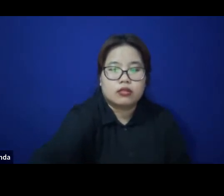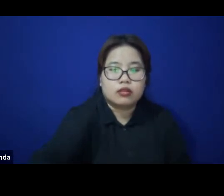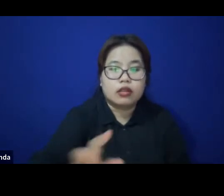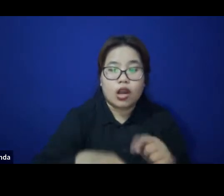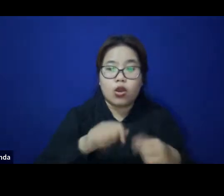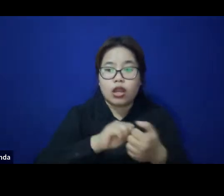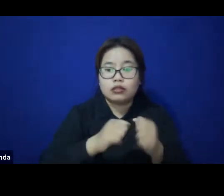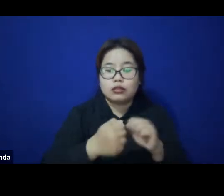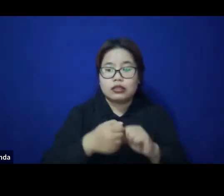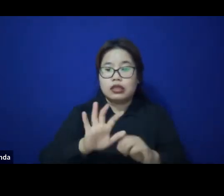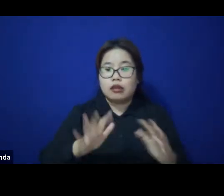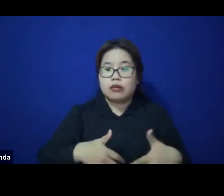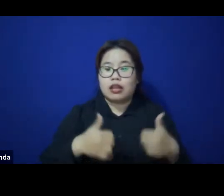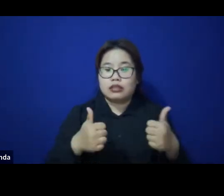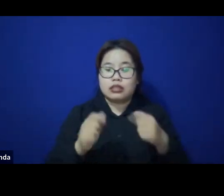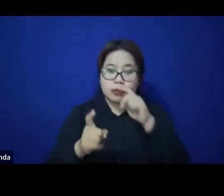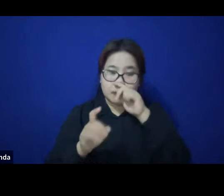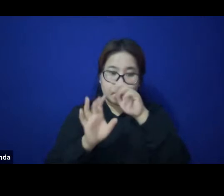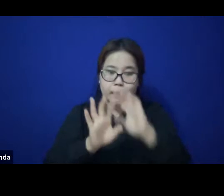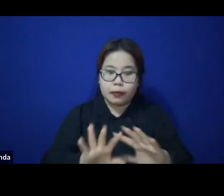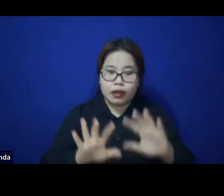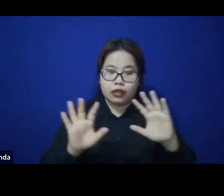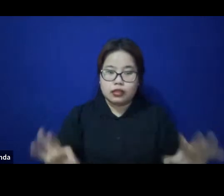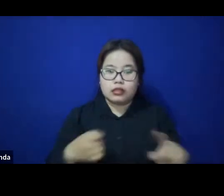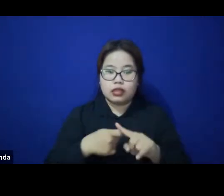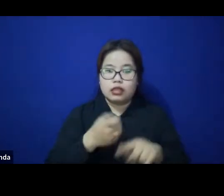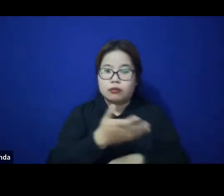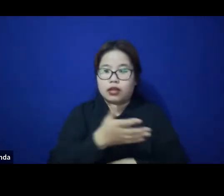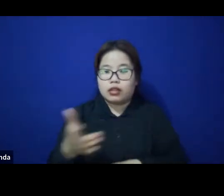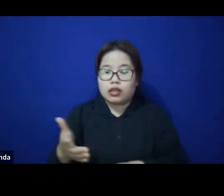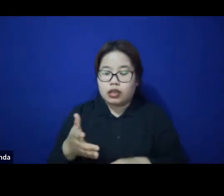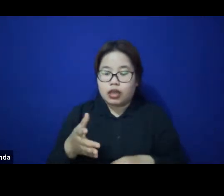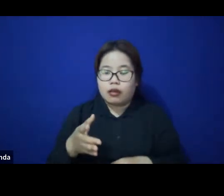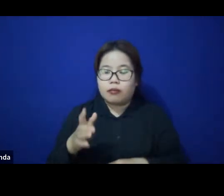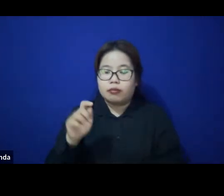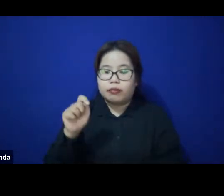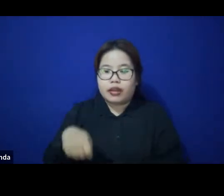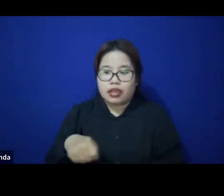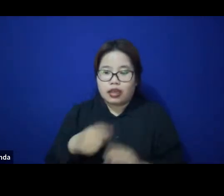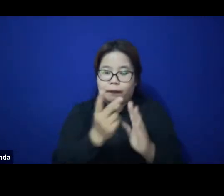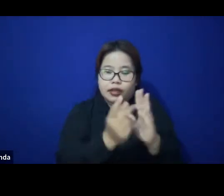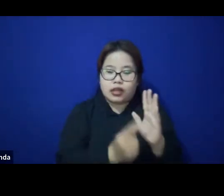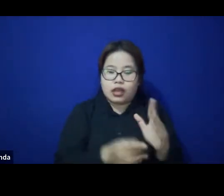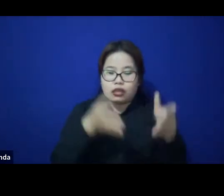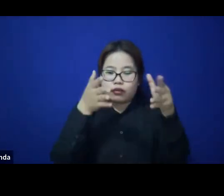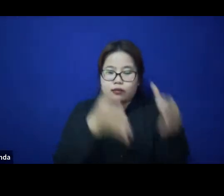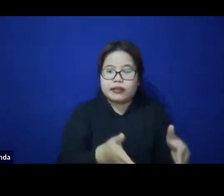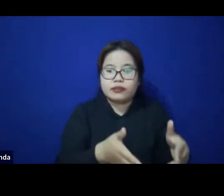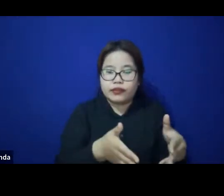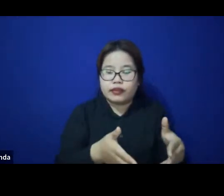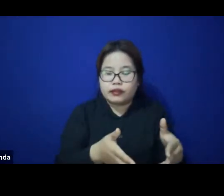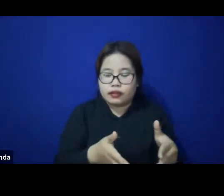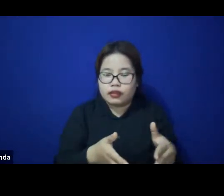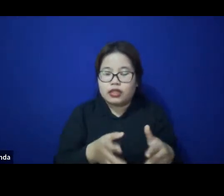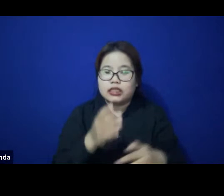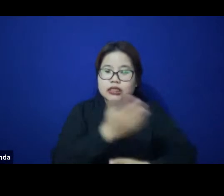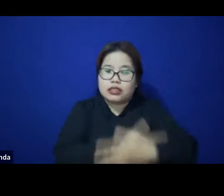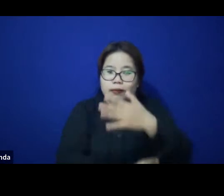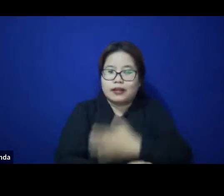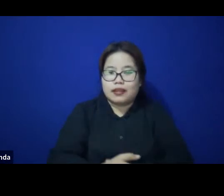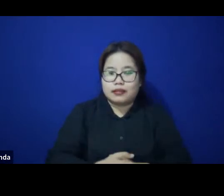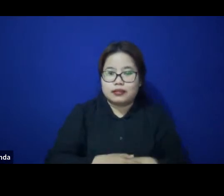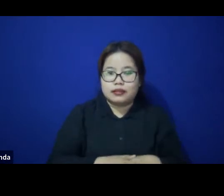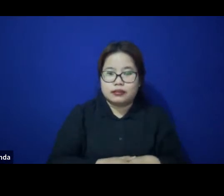rather than using disability specific funding, the responsibility for helping